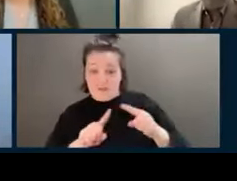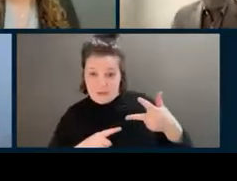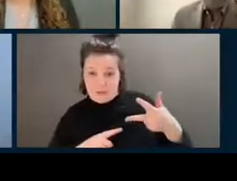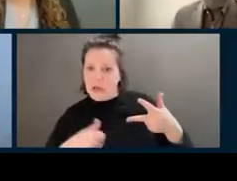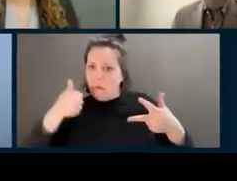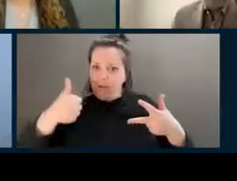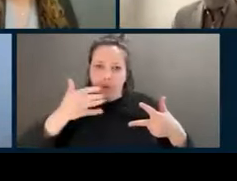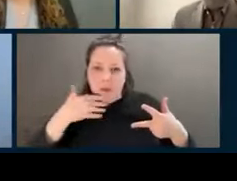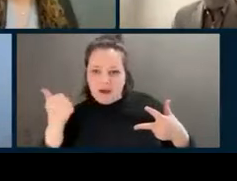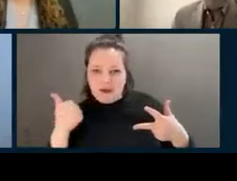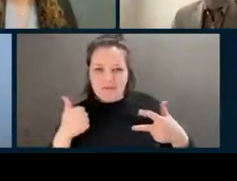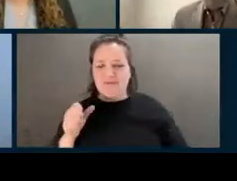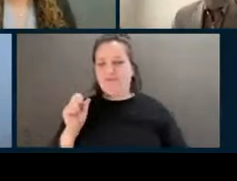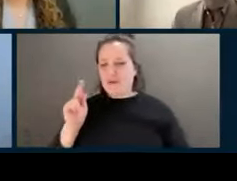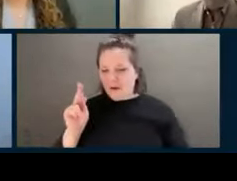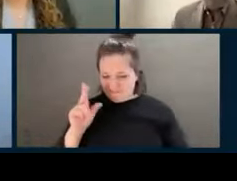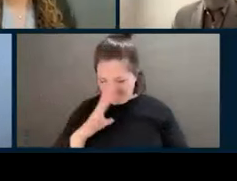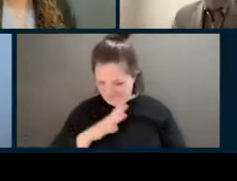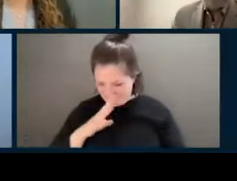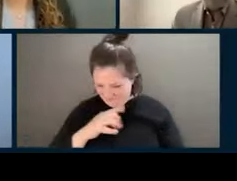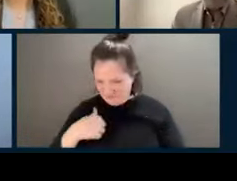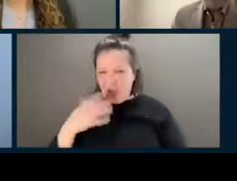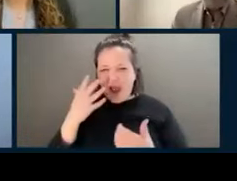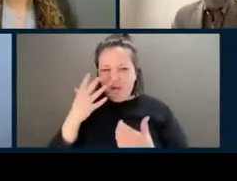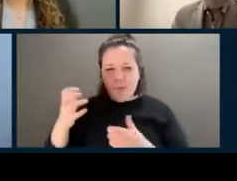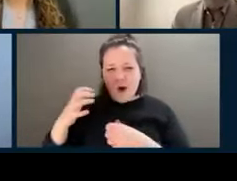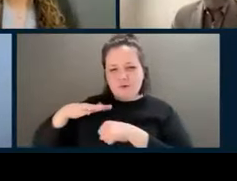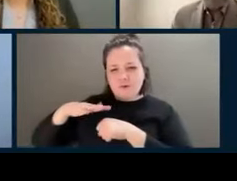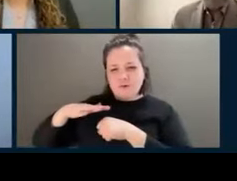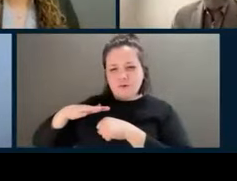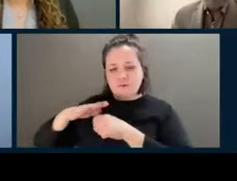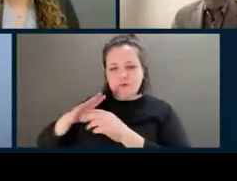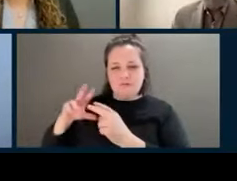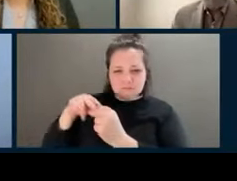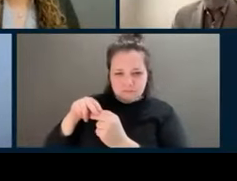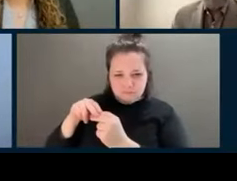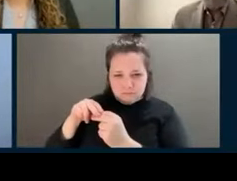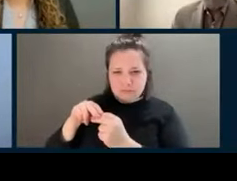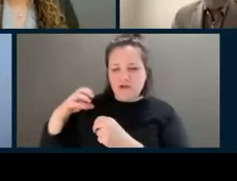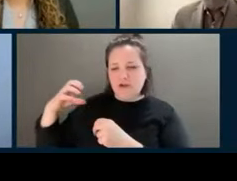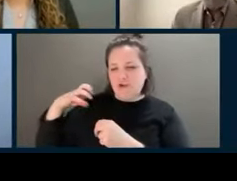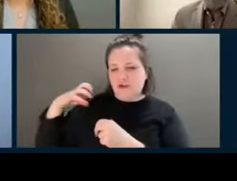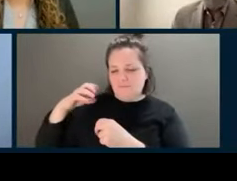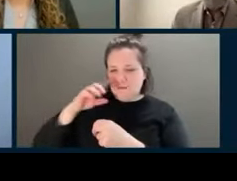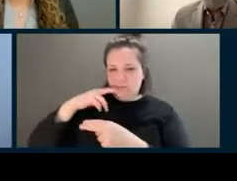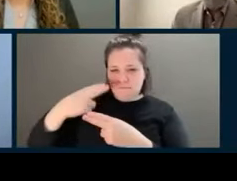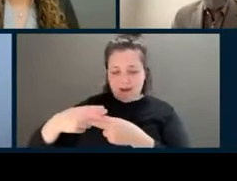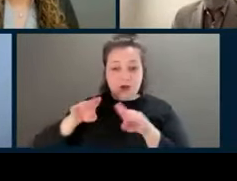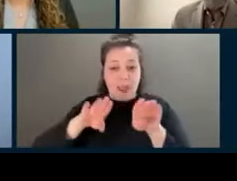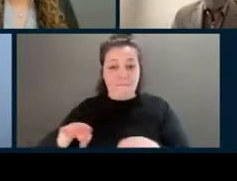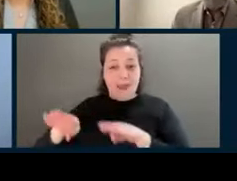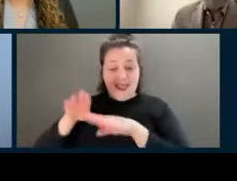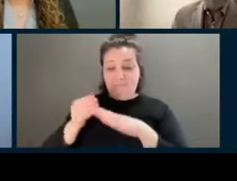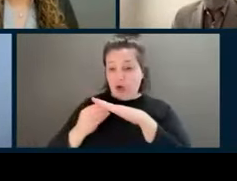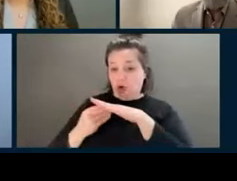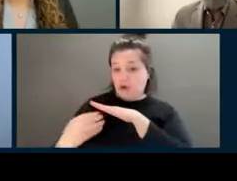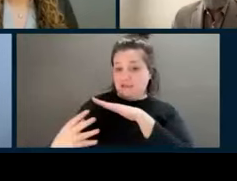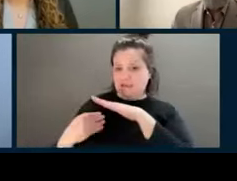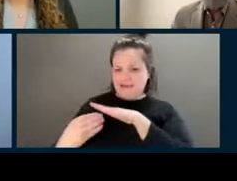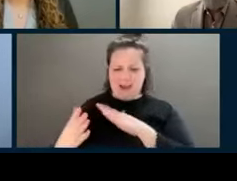So yeah, I want to caveat on what Chief just said. There are behavior indicators. Unfortunately, in America,